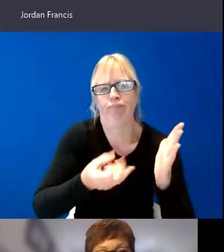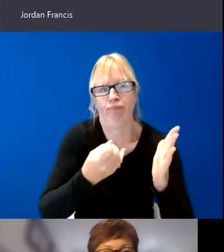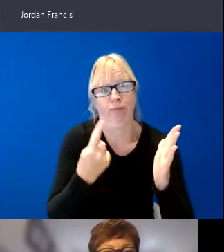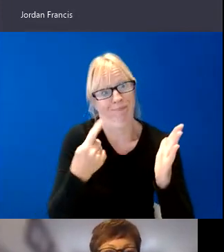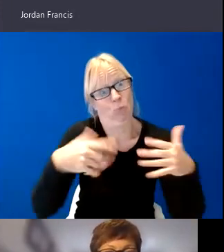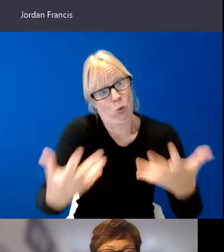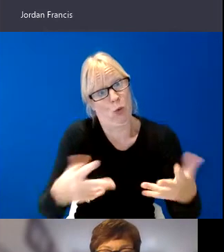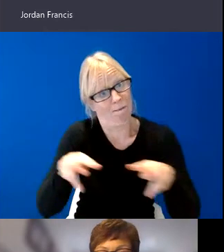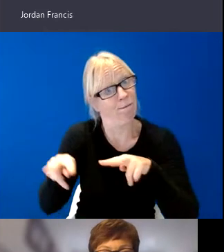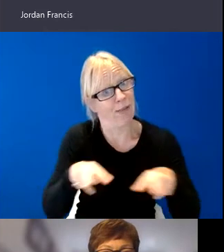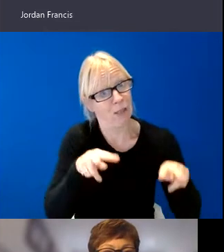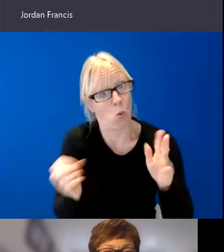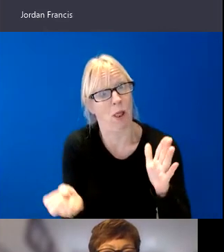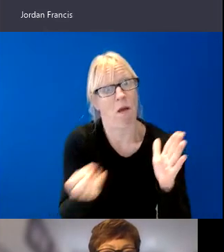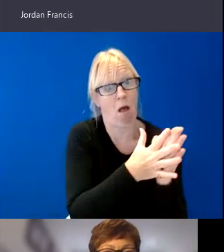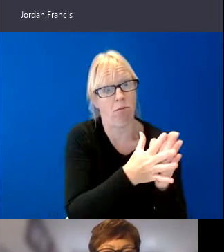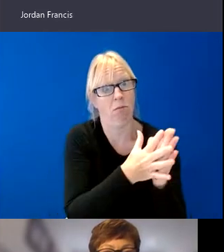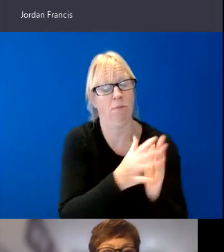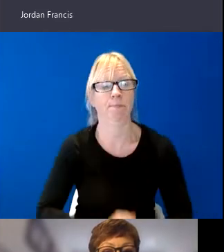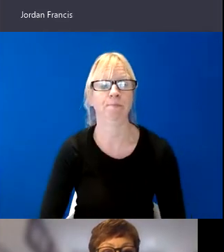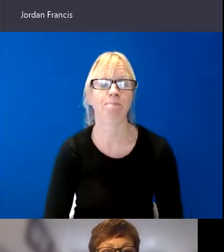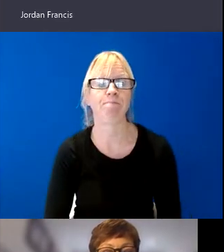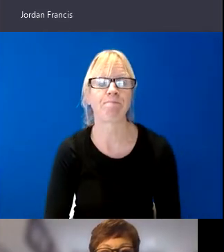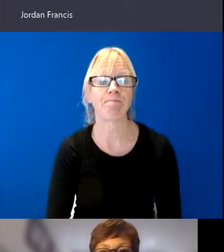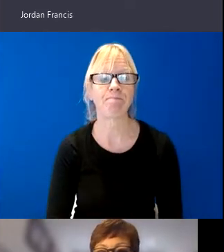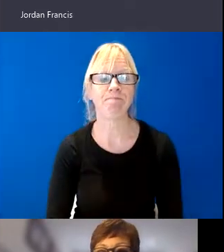today. Let's move on to the next slide.